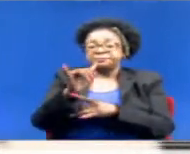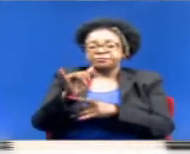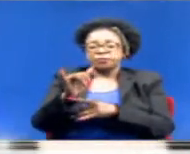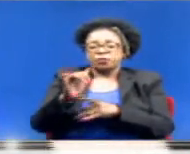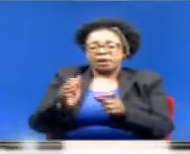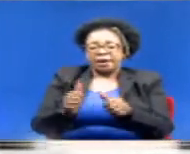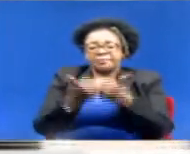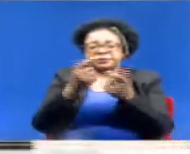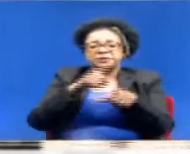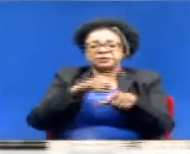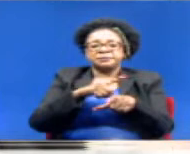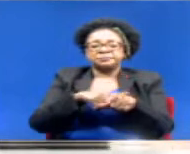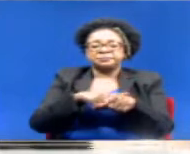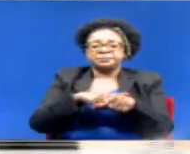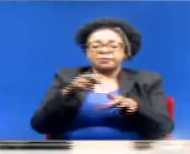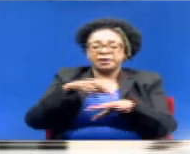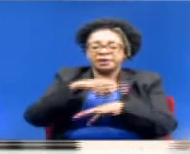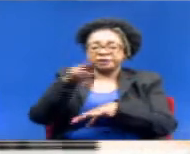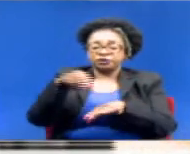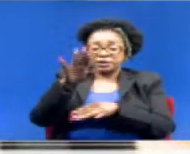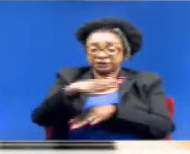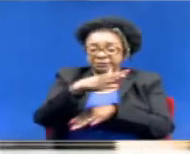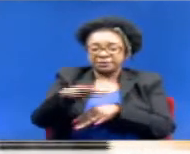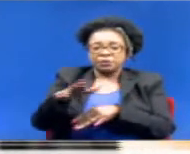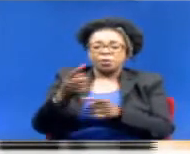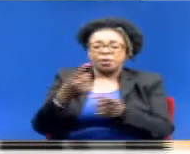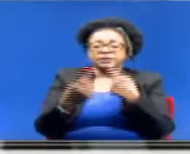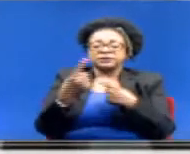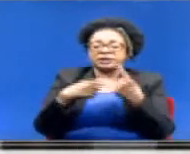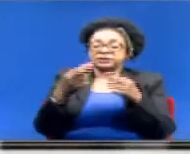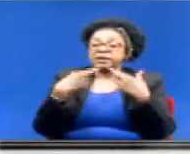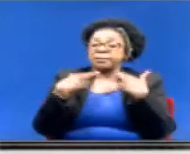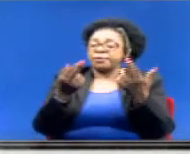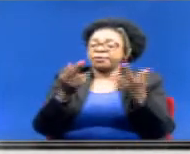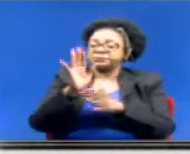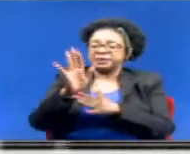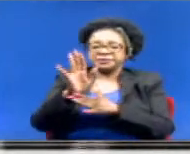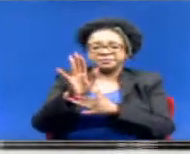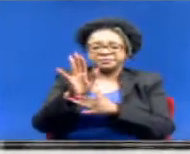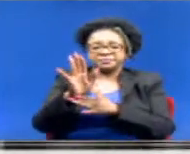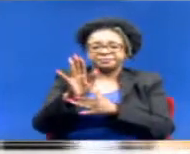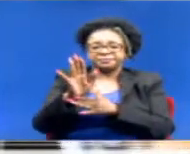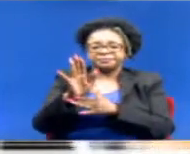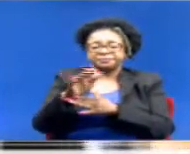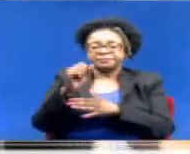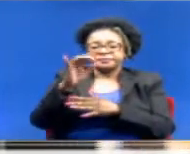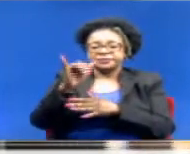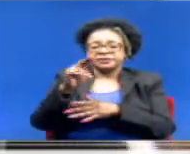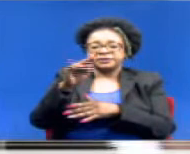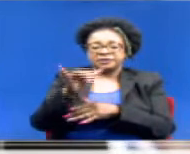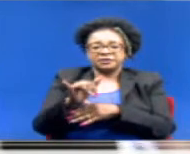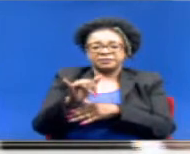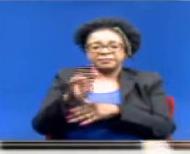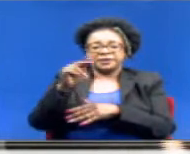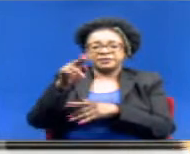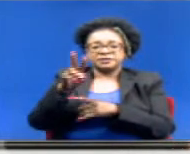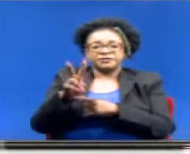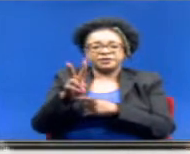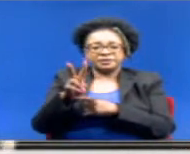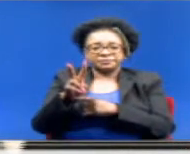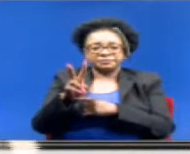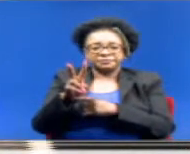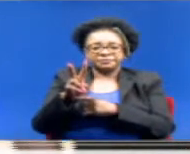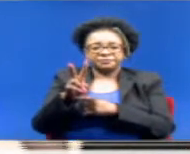pale ambapo bunge la kitaifa litajadili ripoti yake ya ufaafu. Sydney Chazima, NTV,